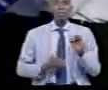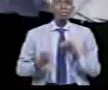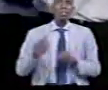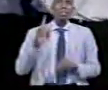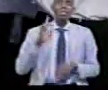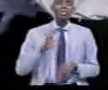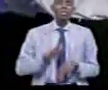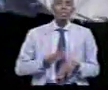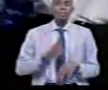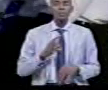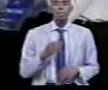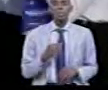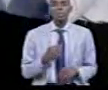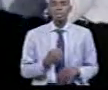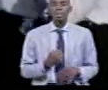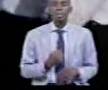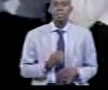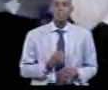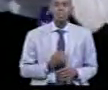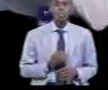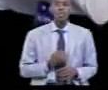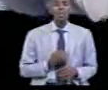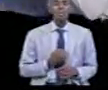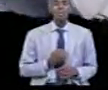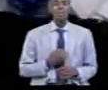Oh, He touched me. And